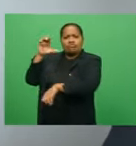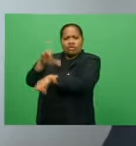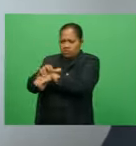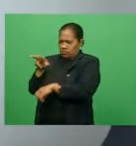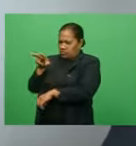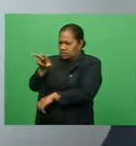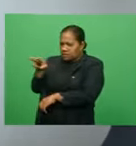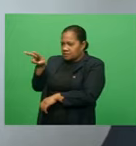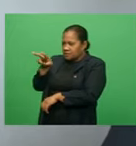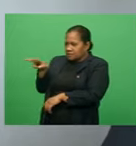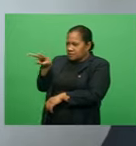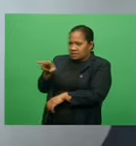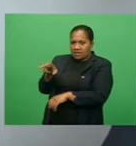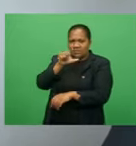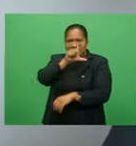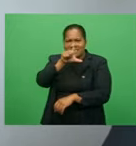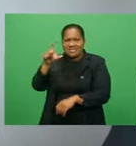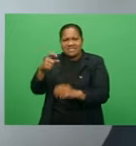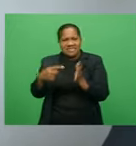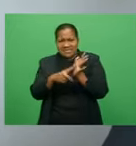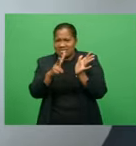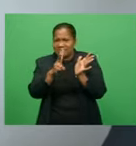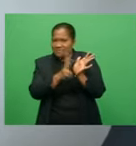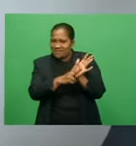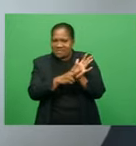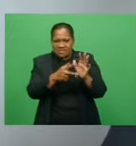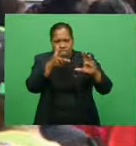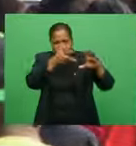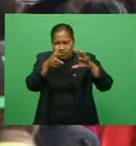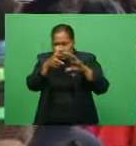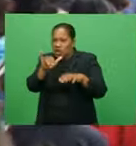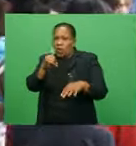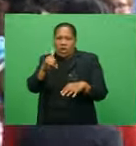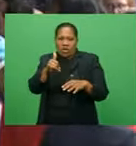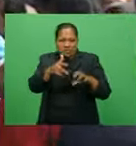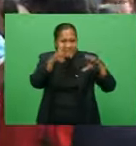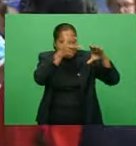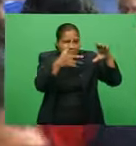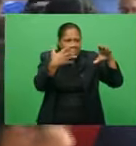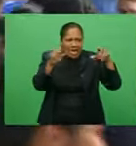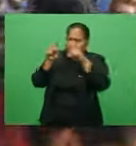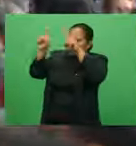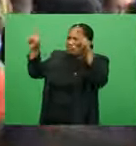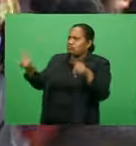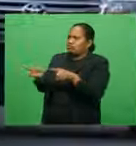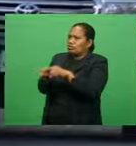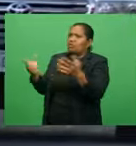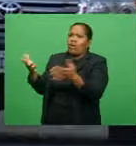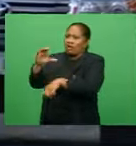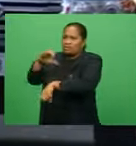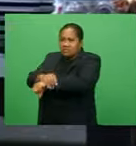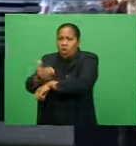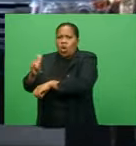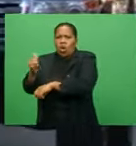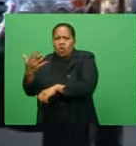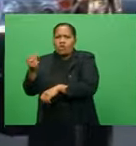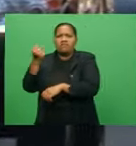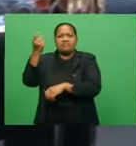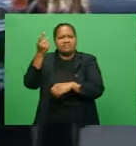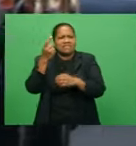the CCTV camera, or you can say CCTV information on a